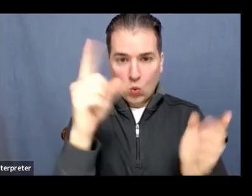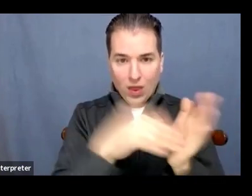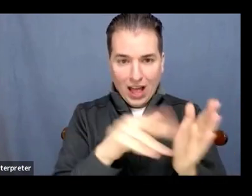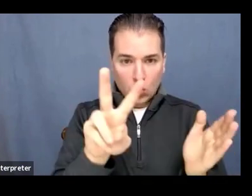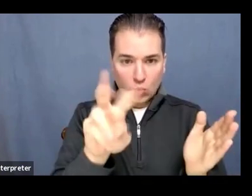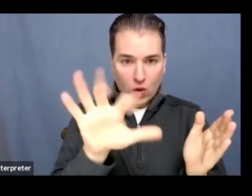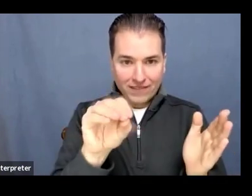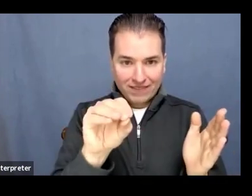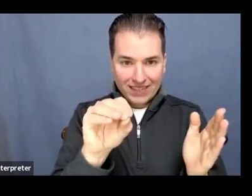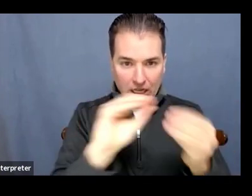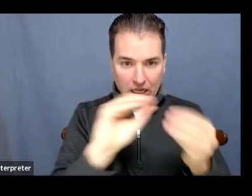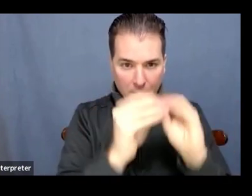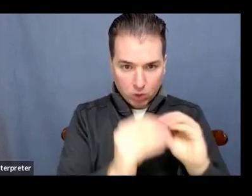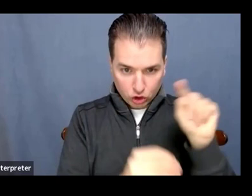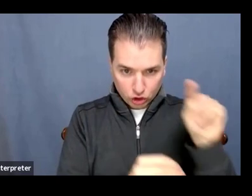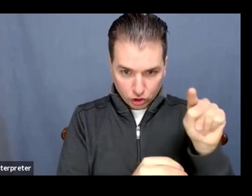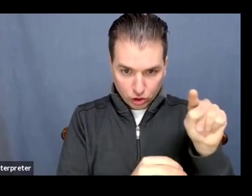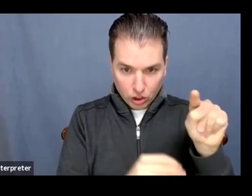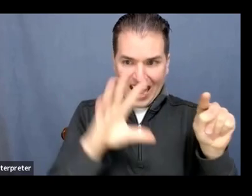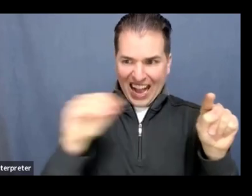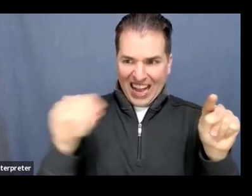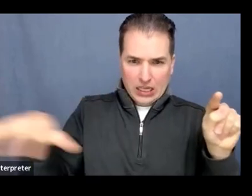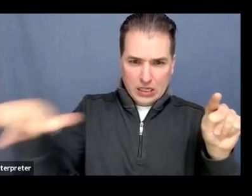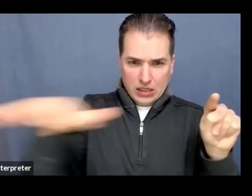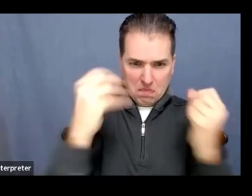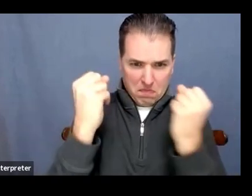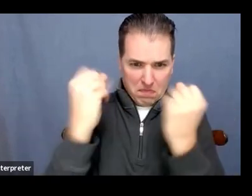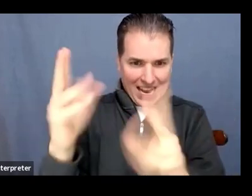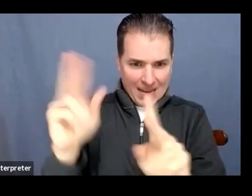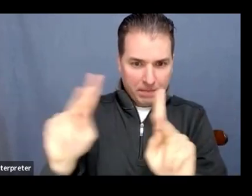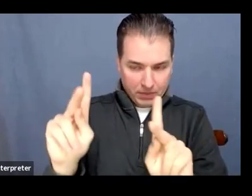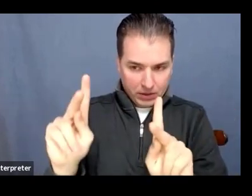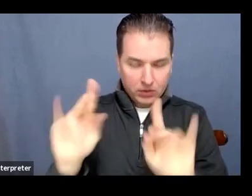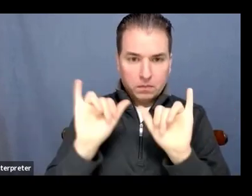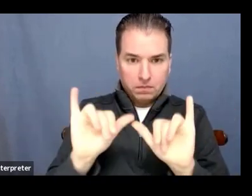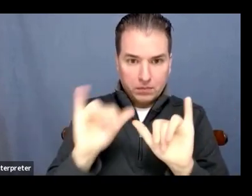very solid metrics to make our assumptions. And so they're the